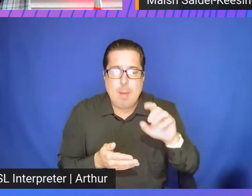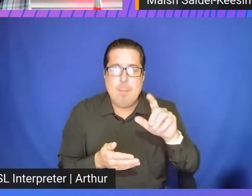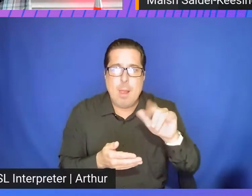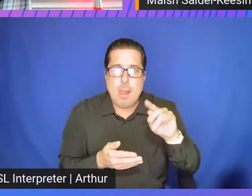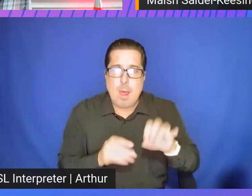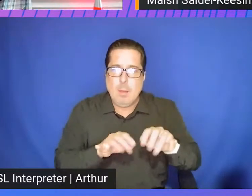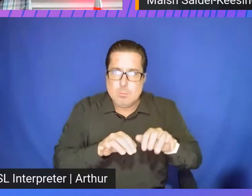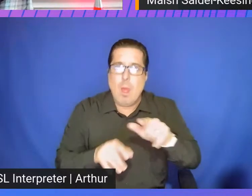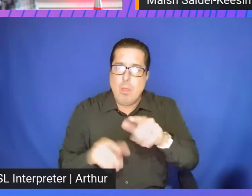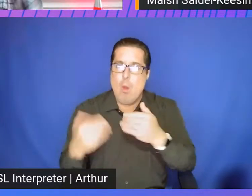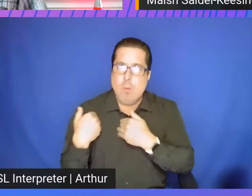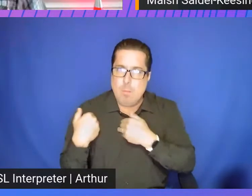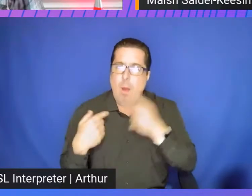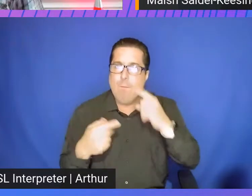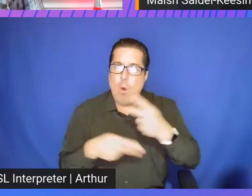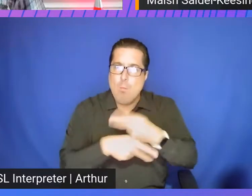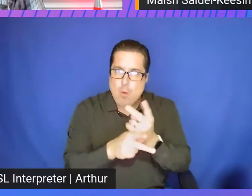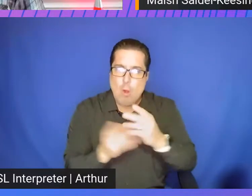as well.